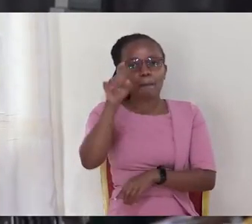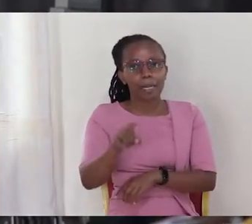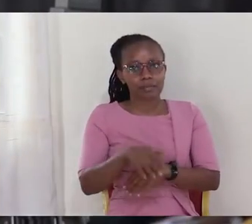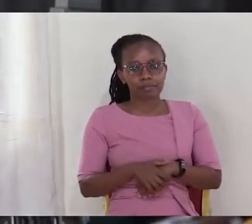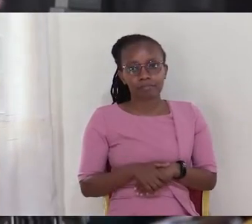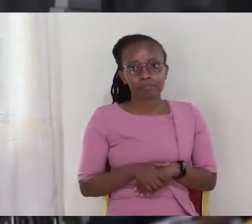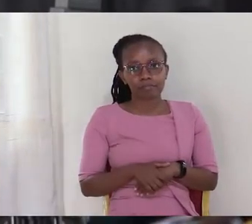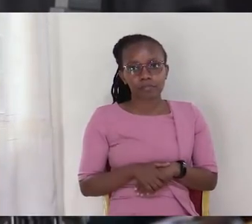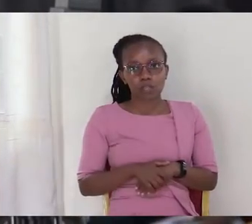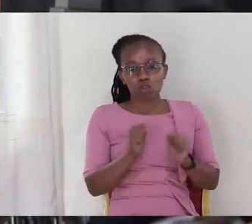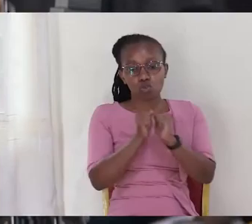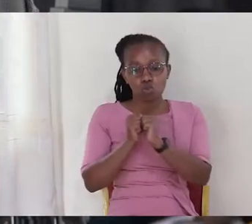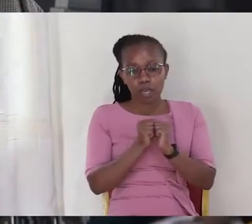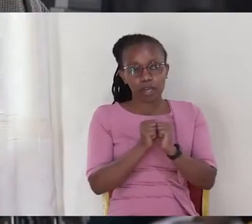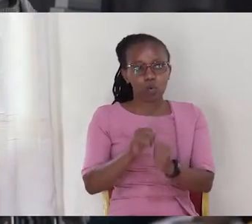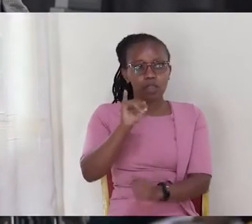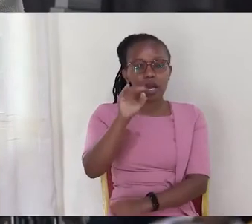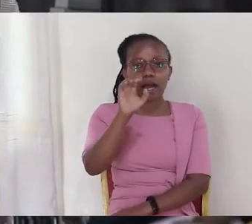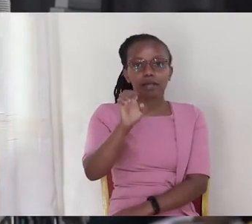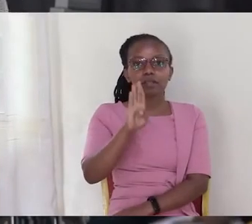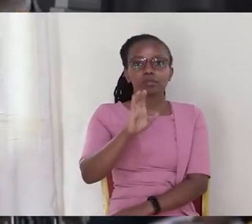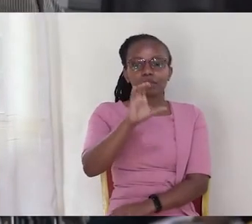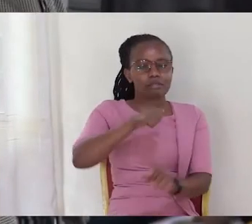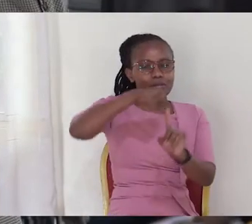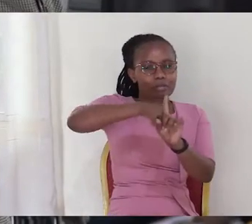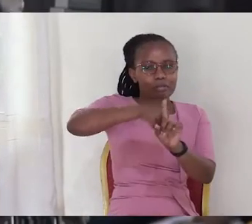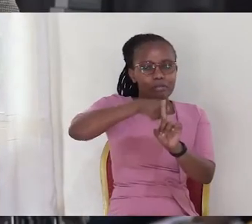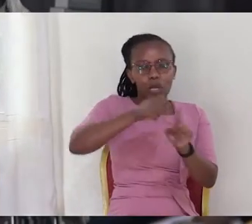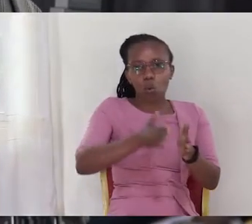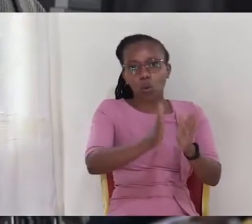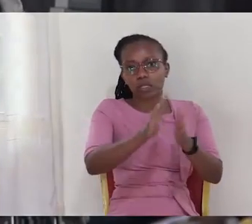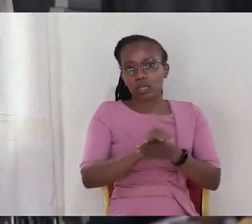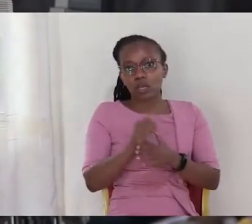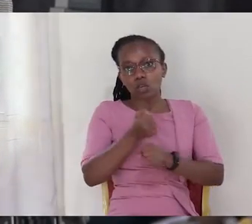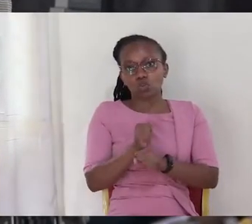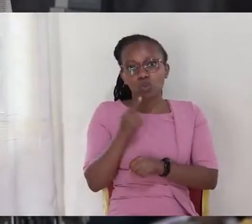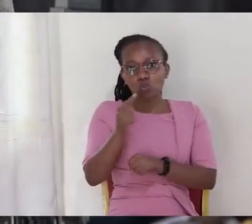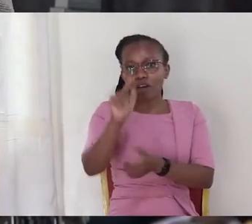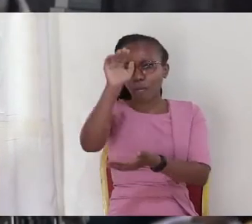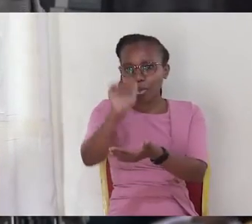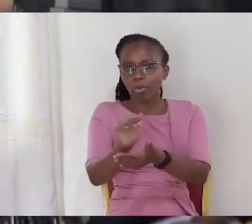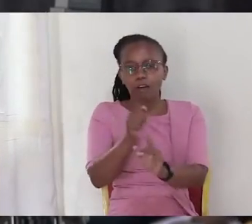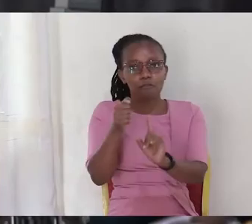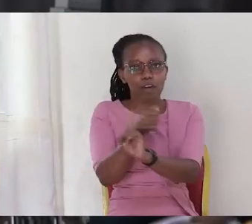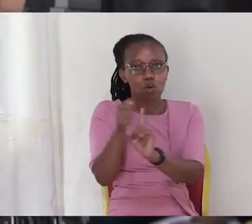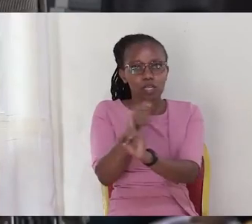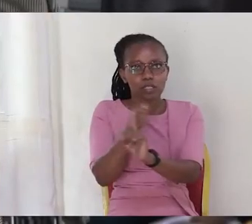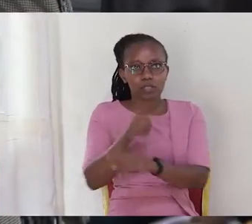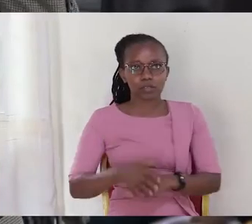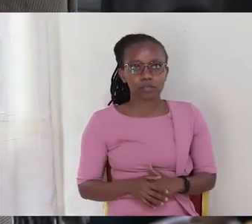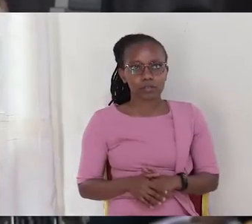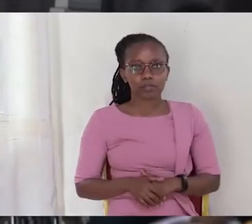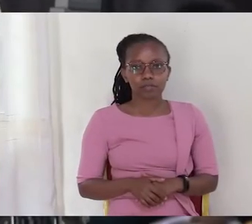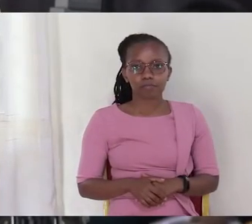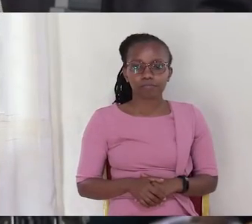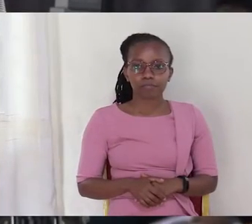I think together with IBC, we need to find ways of having ensure that there's going to be minimal violence, because actually that's going to be then it